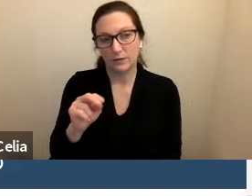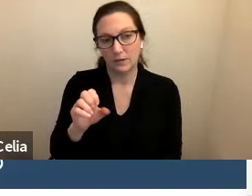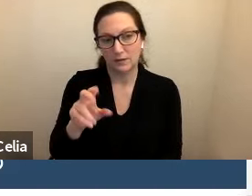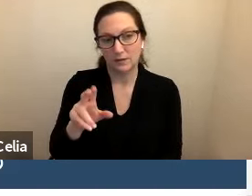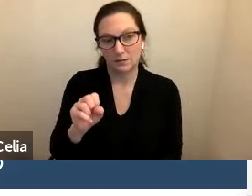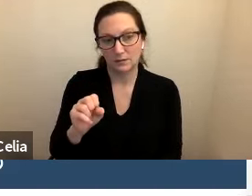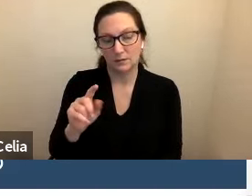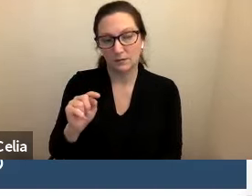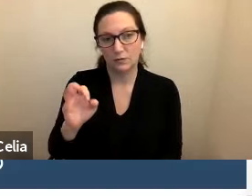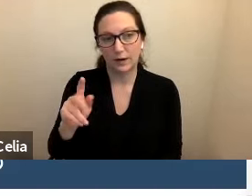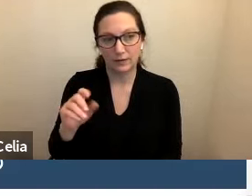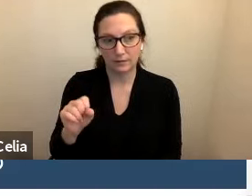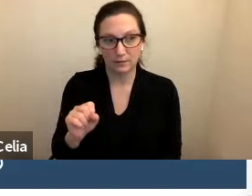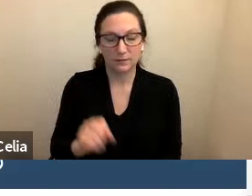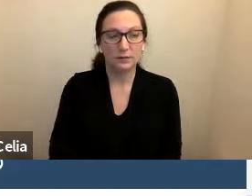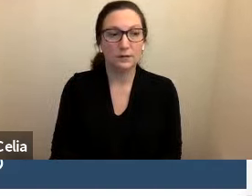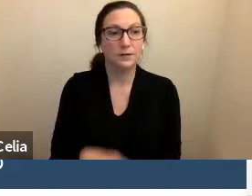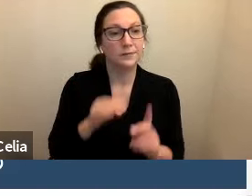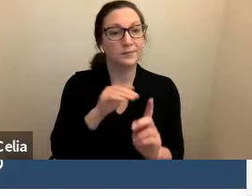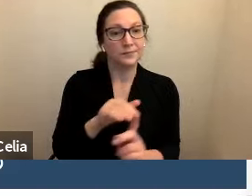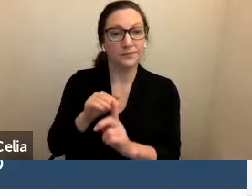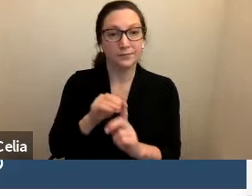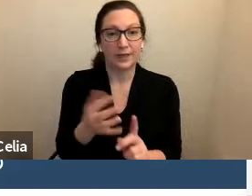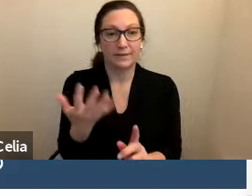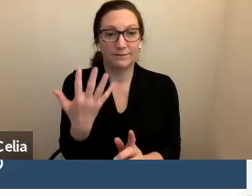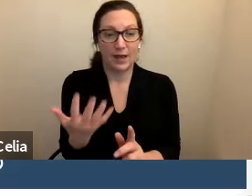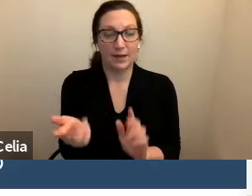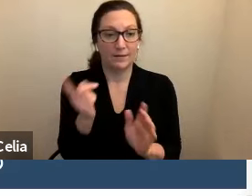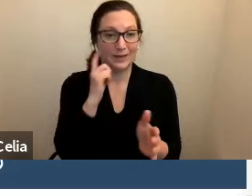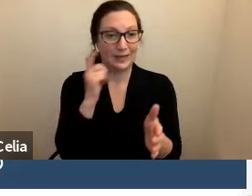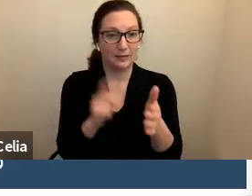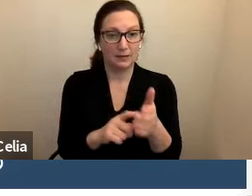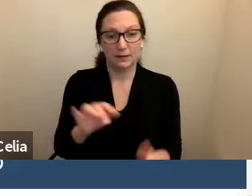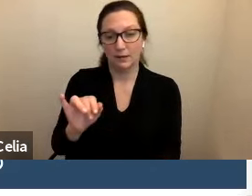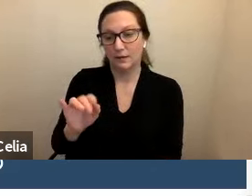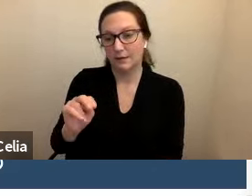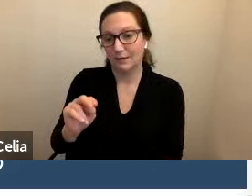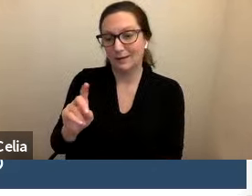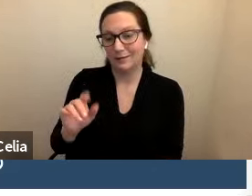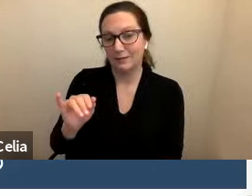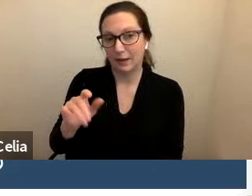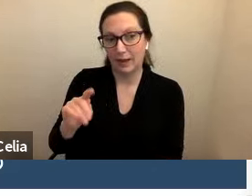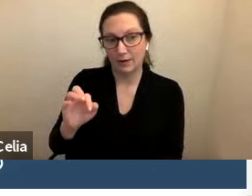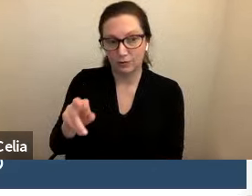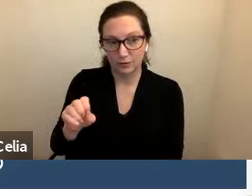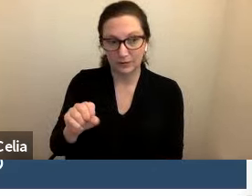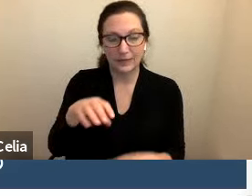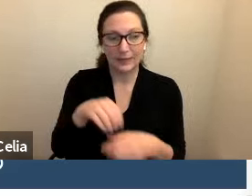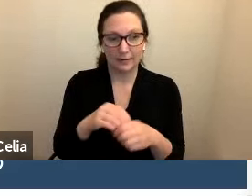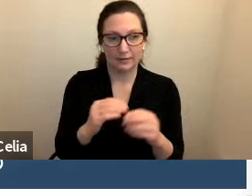So as a reminder, there are 5 indicators included in the tier calculation.